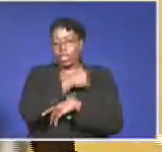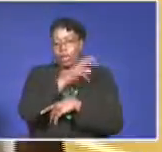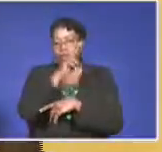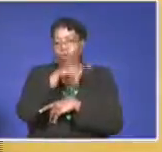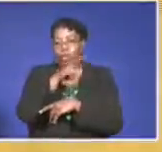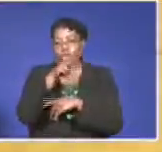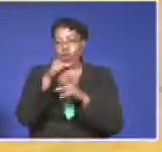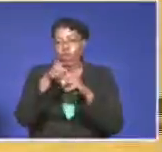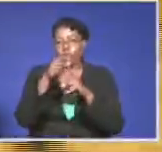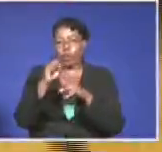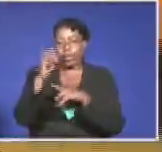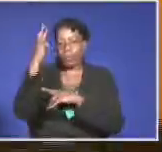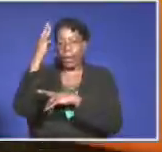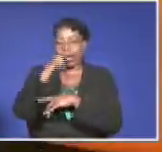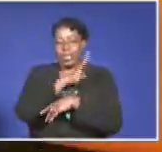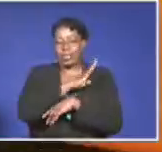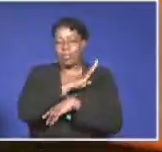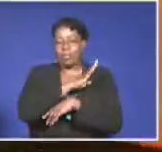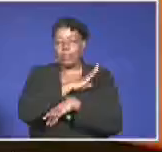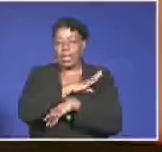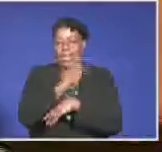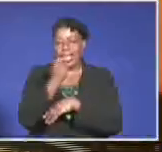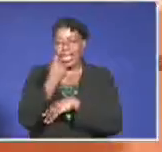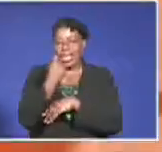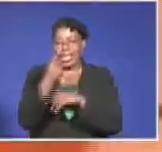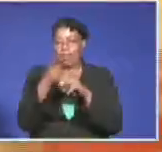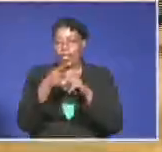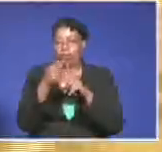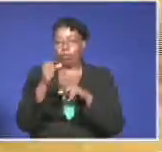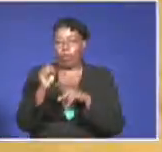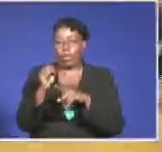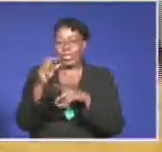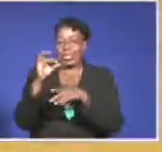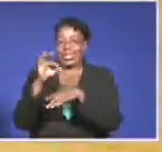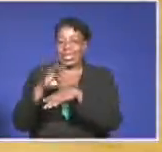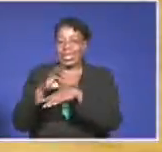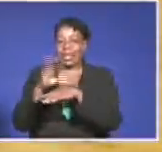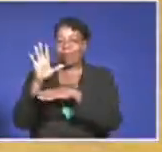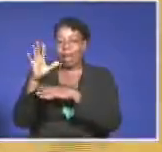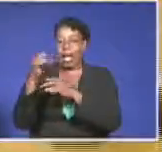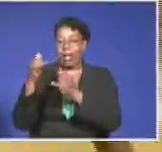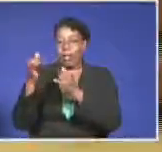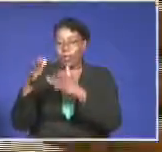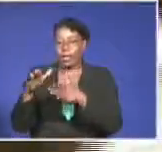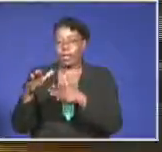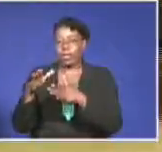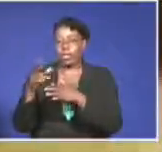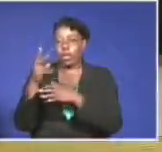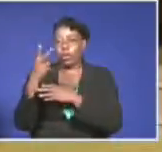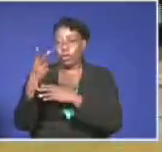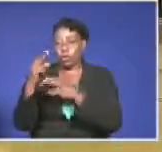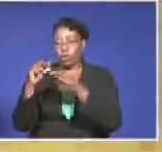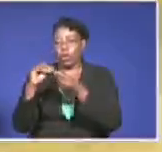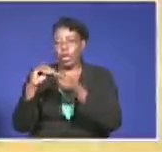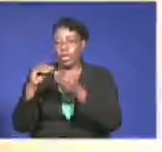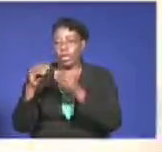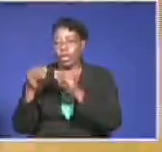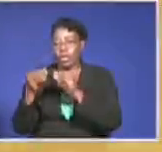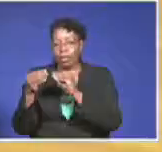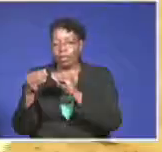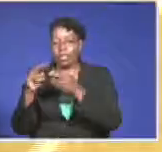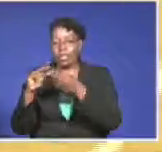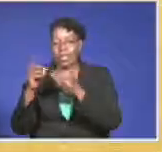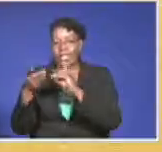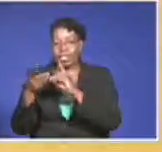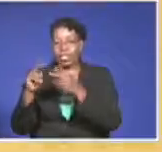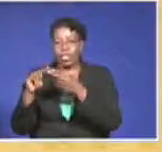22 points, while Michael Furley-Bain posted 11 points. The Stingers had 5 players in double figures, led by 15 points and 10 rebounds from